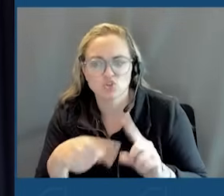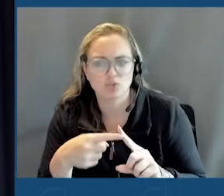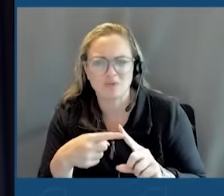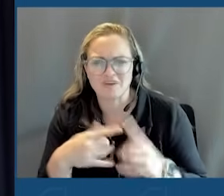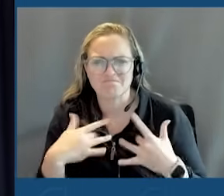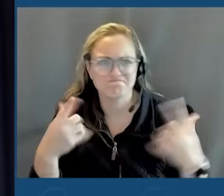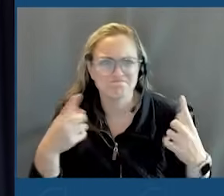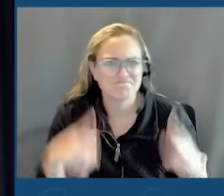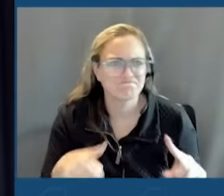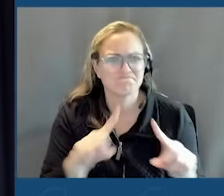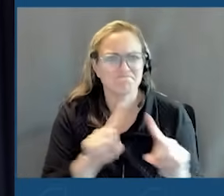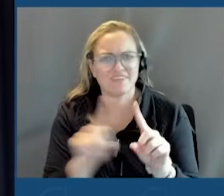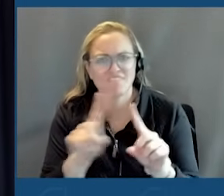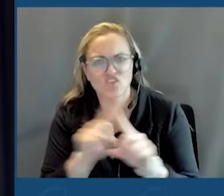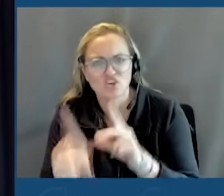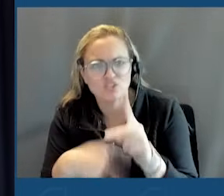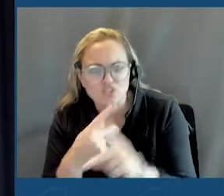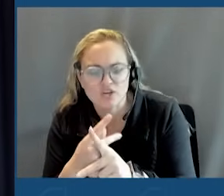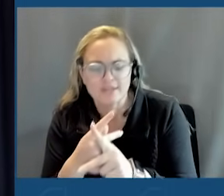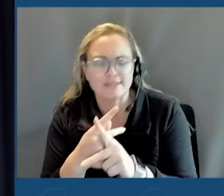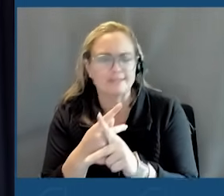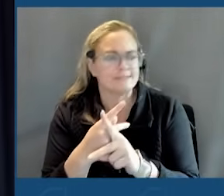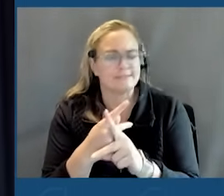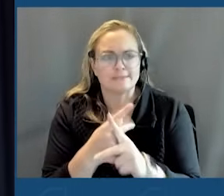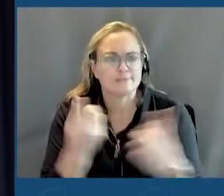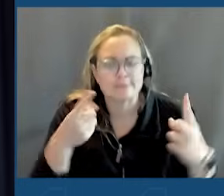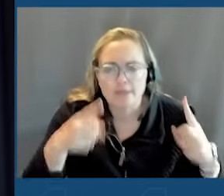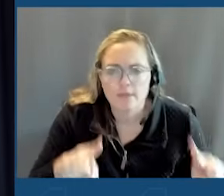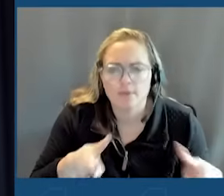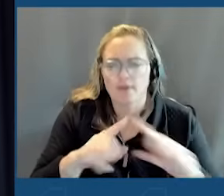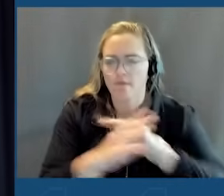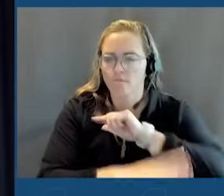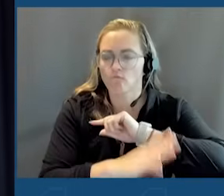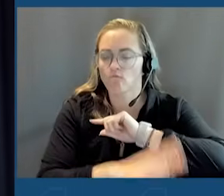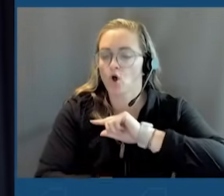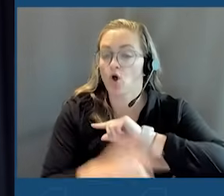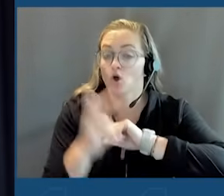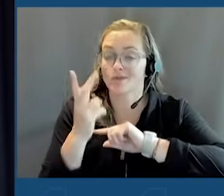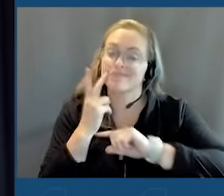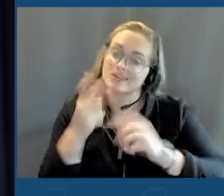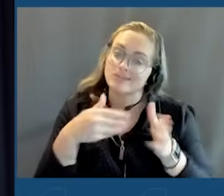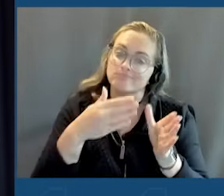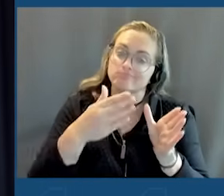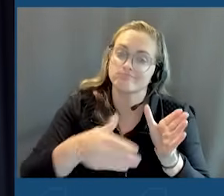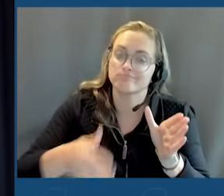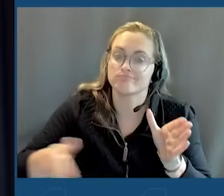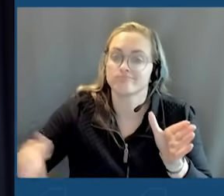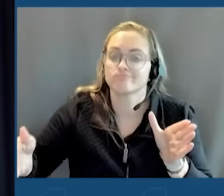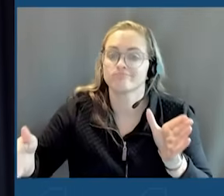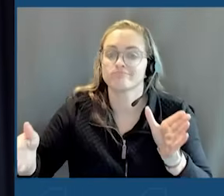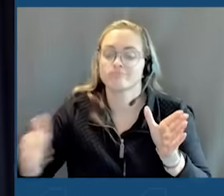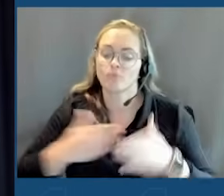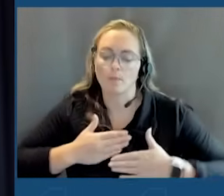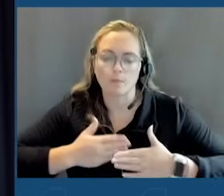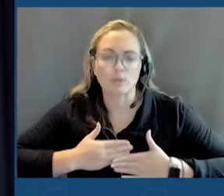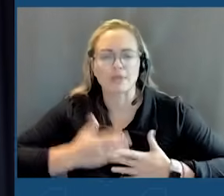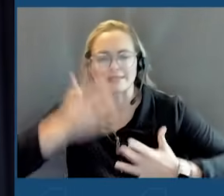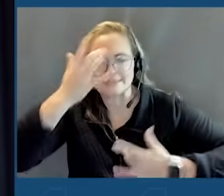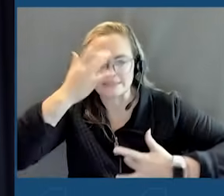about? And as we're approaching the fall season, we've seen a pattern when all respiratory illnesses start to creep